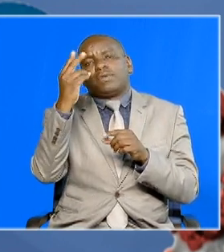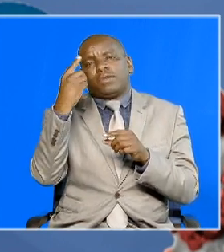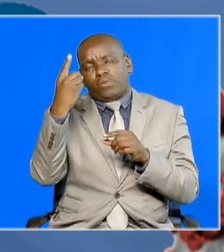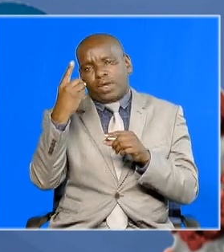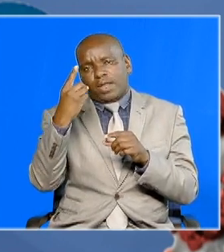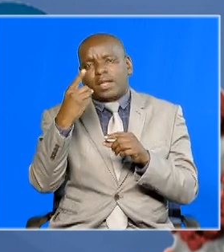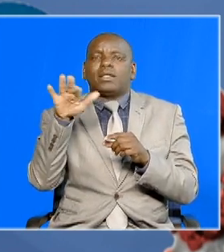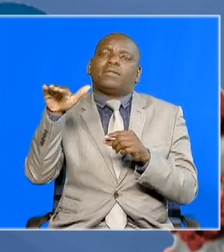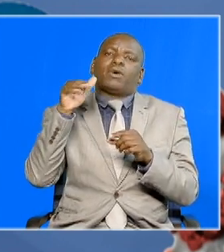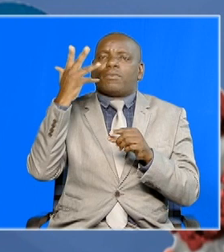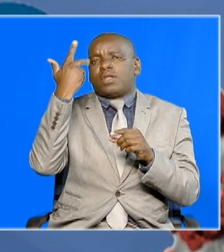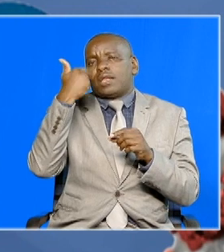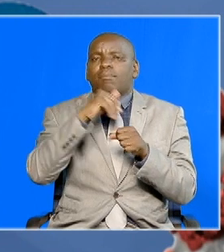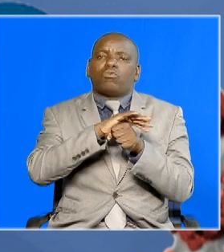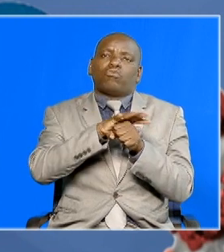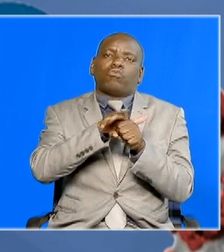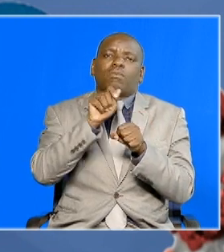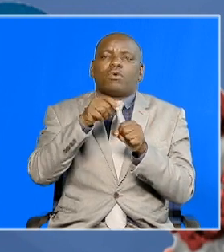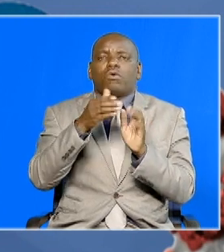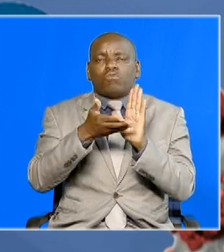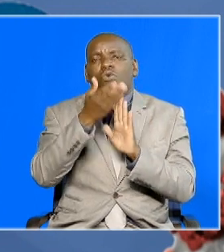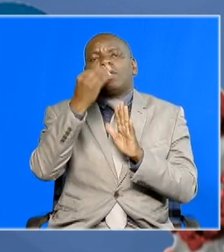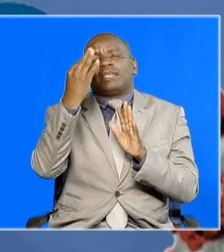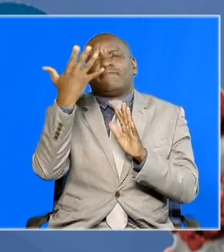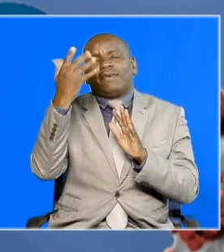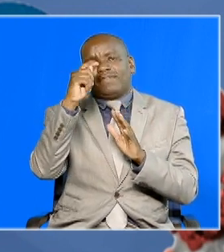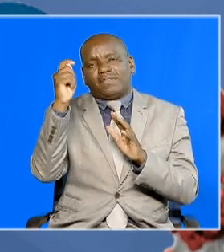Zimbabwe's cumulative number of COVID-19 cases was over